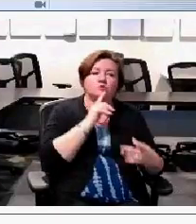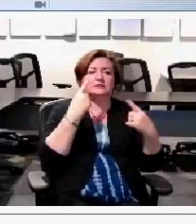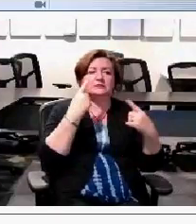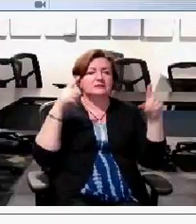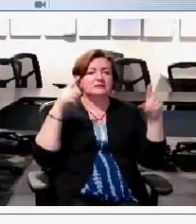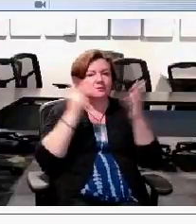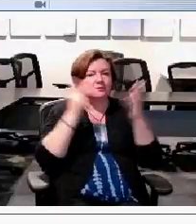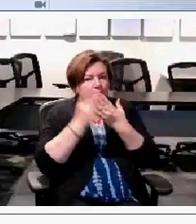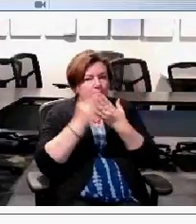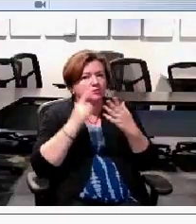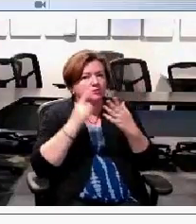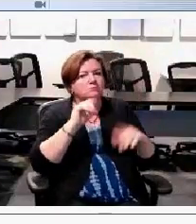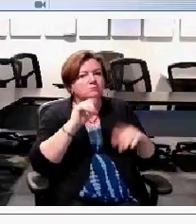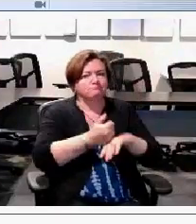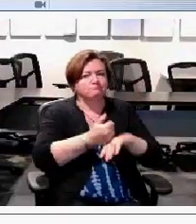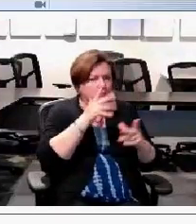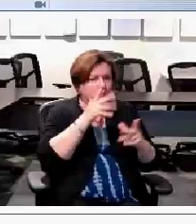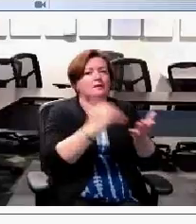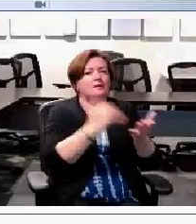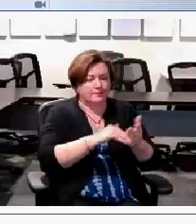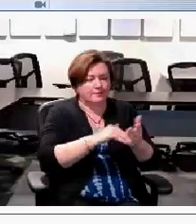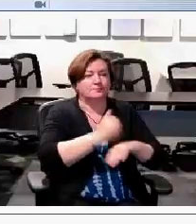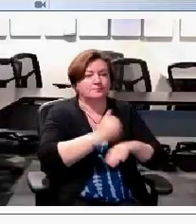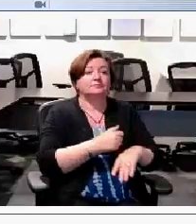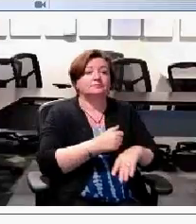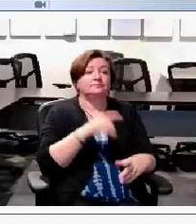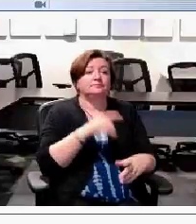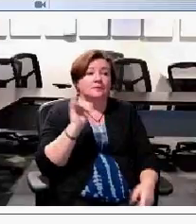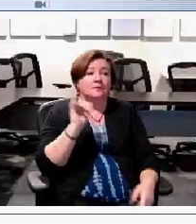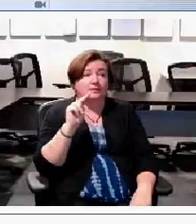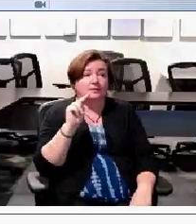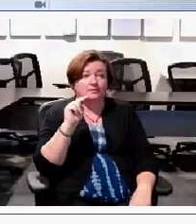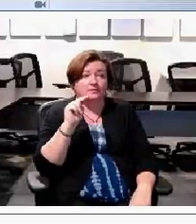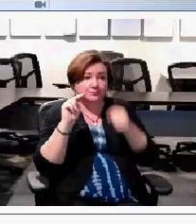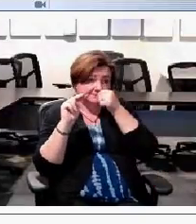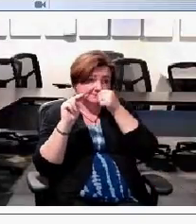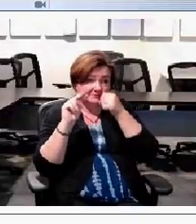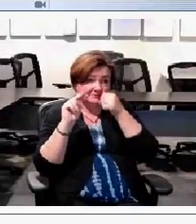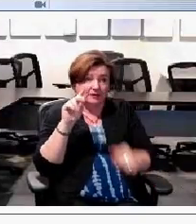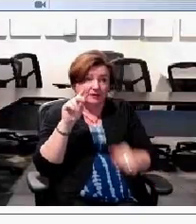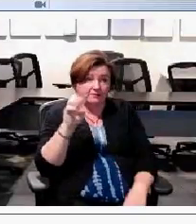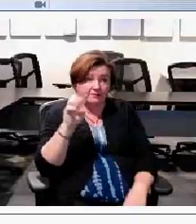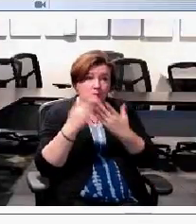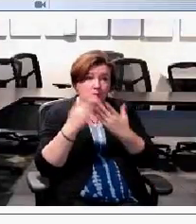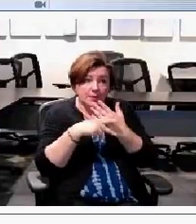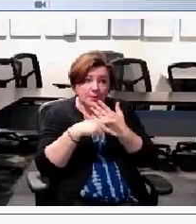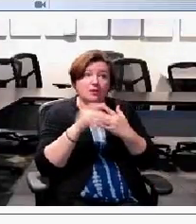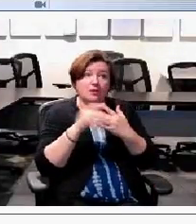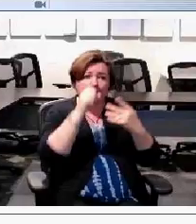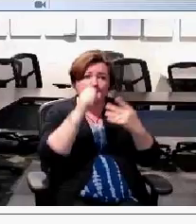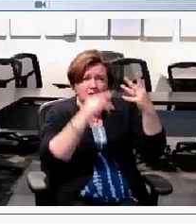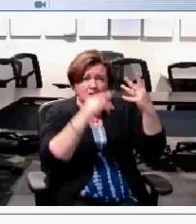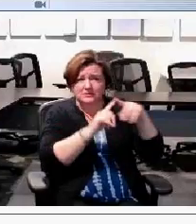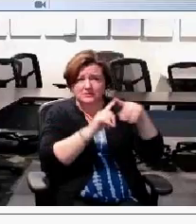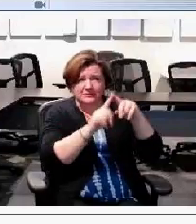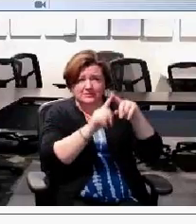run out again. Basic programming. And the rest of these programs that are listed here are all family